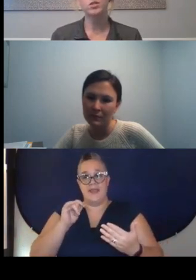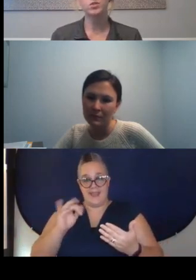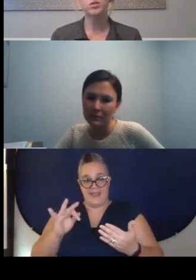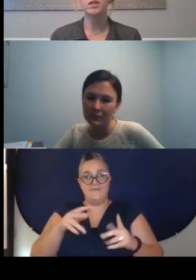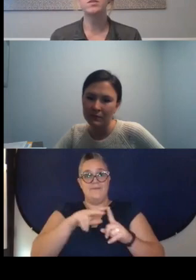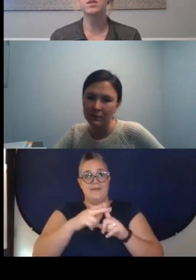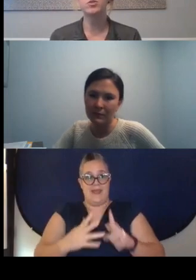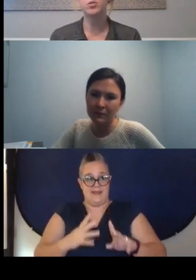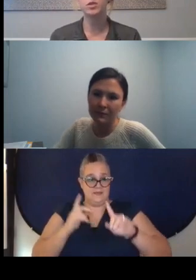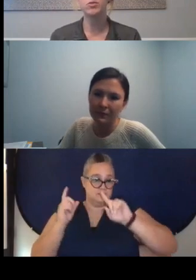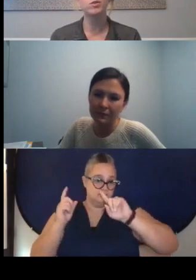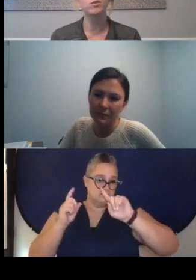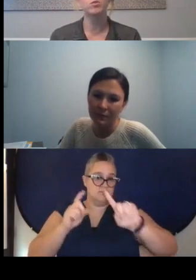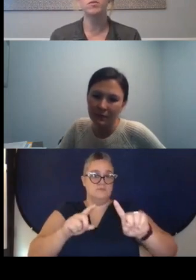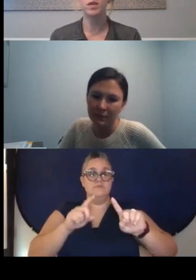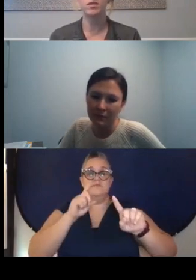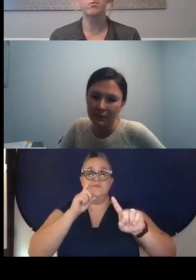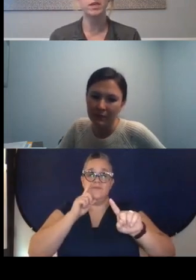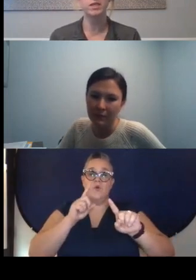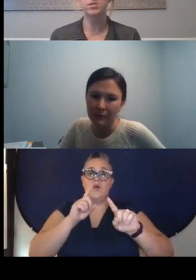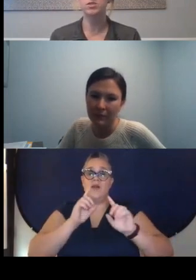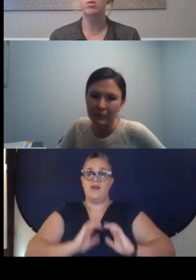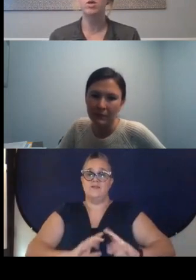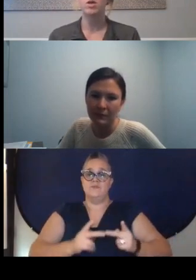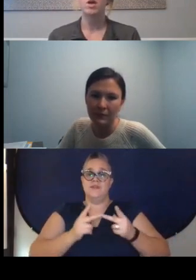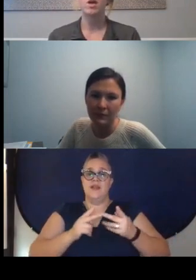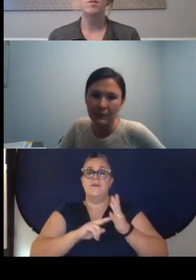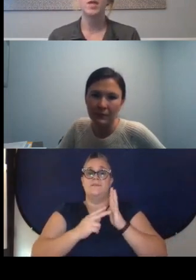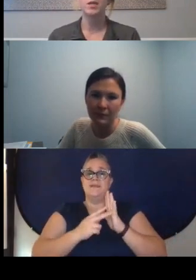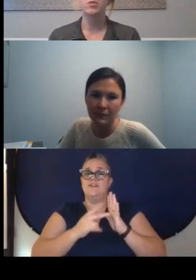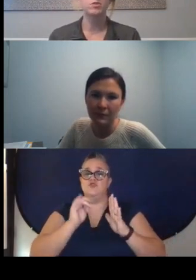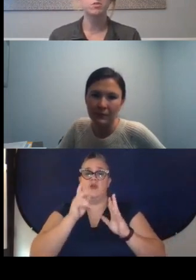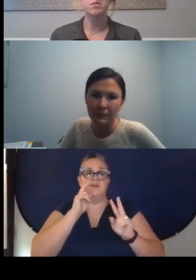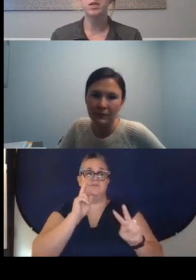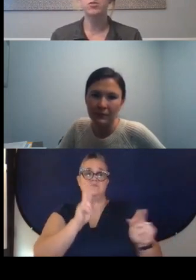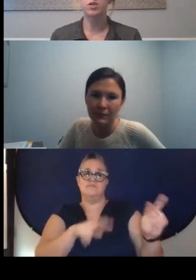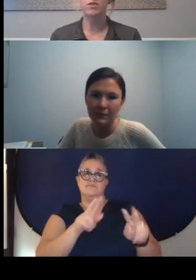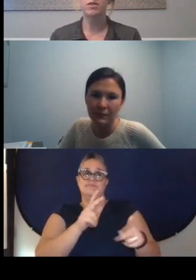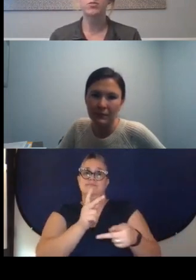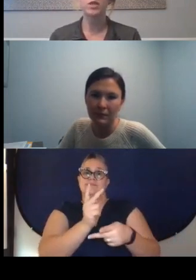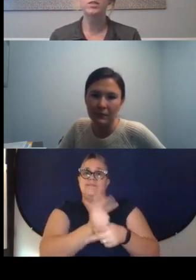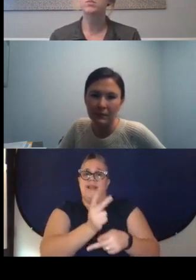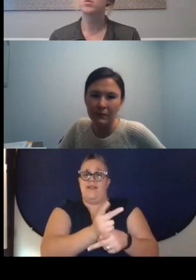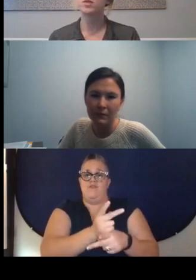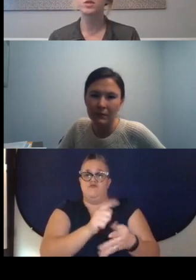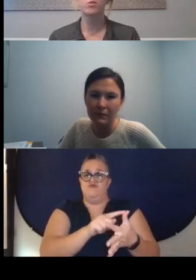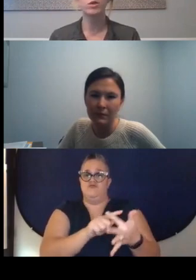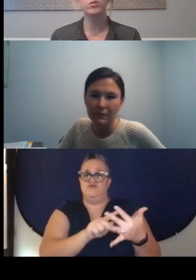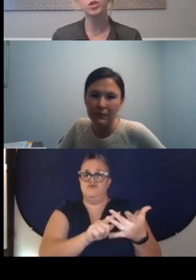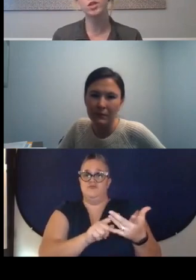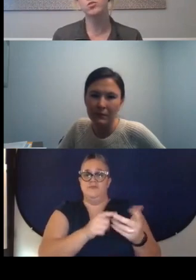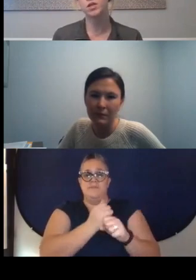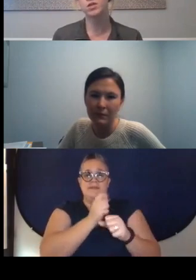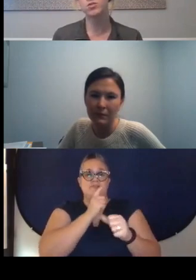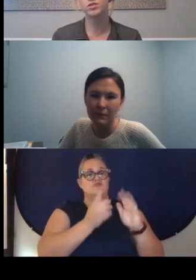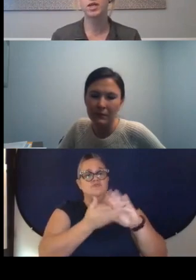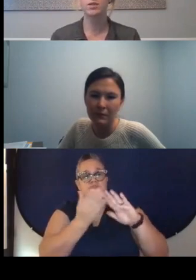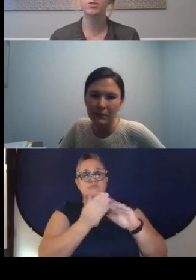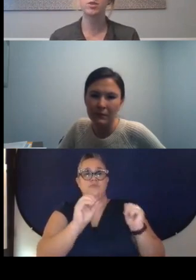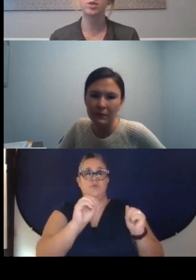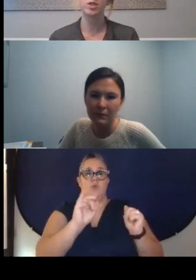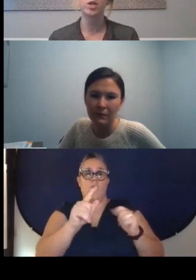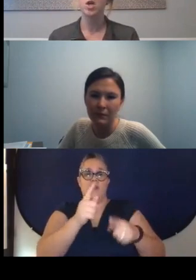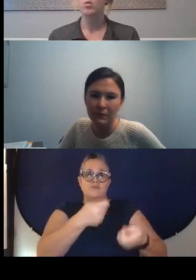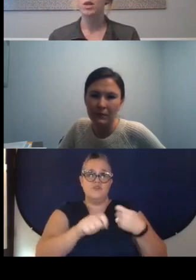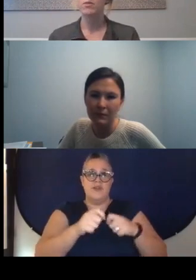to the customer sites, they're doing just those preventative maintenance. So that could just be making sure everything's running smoothly, an oil change, making sure the